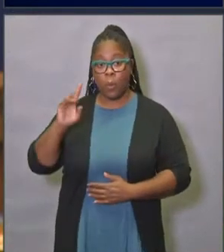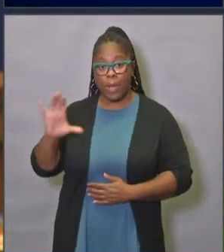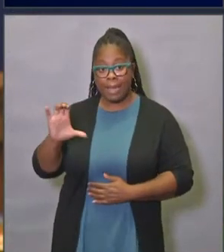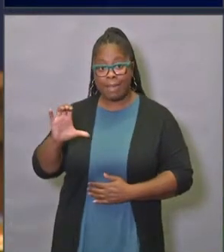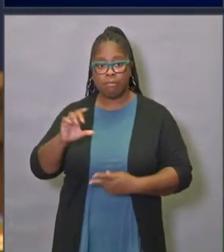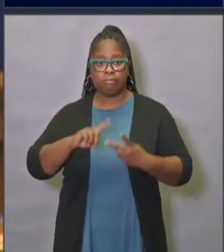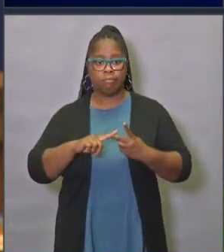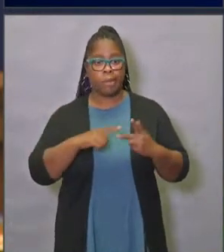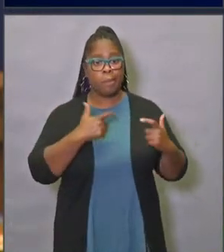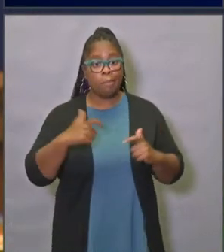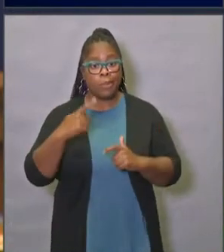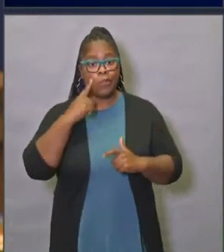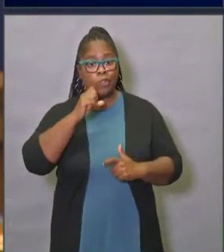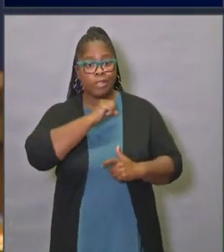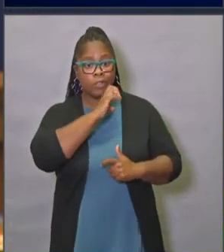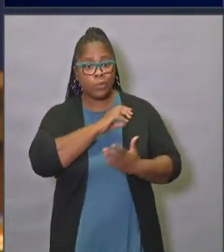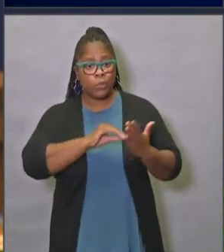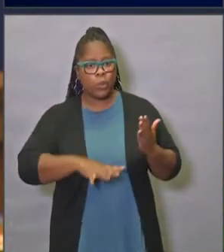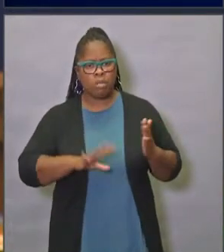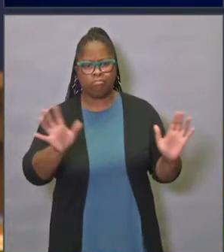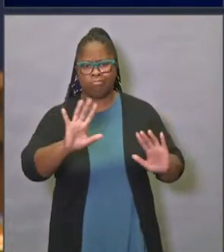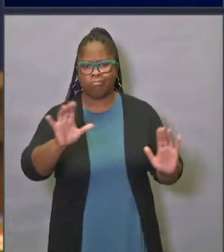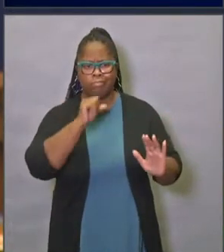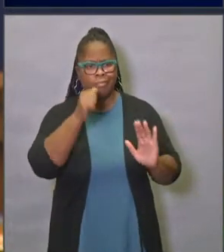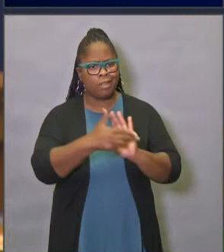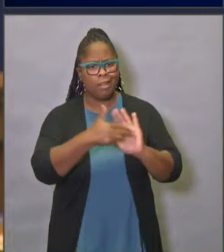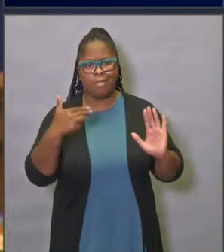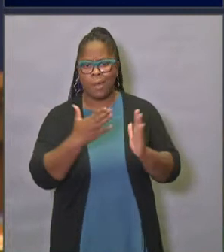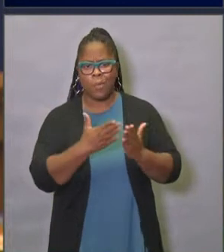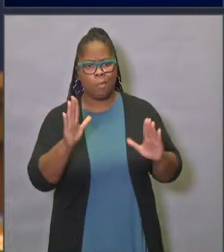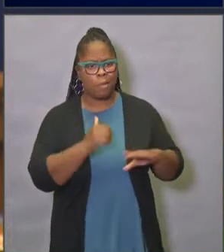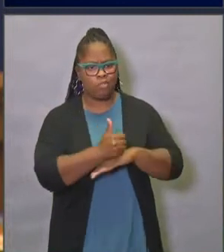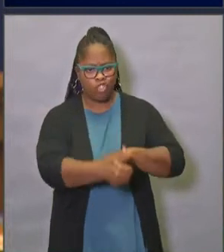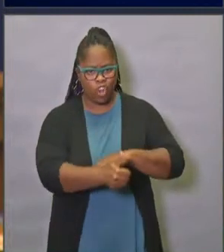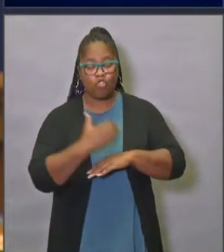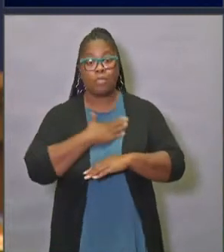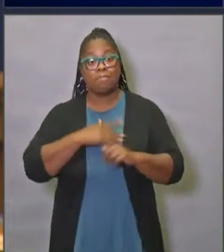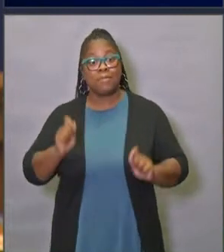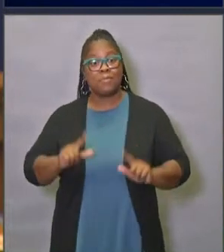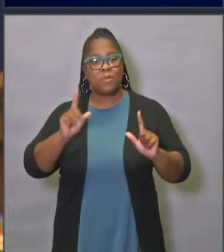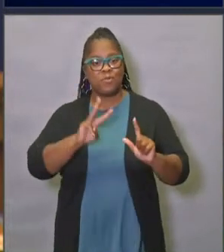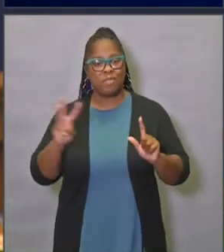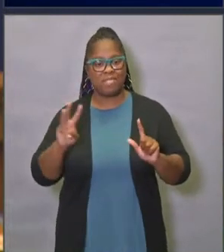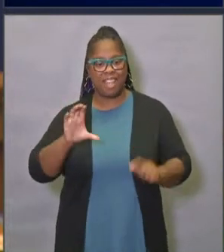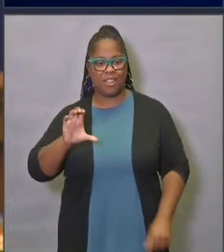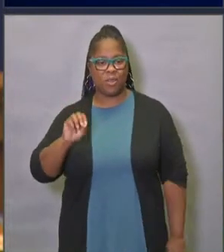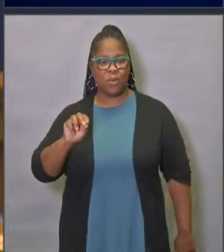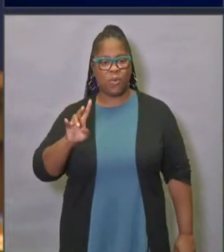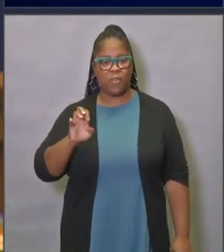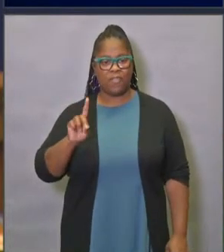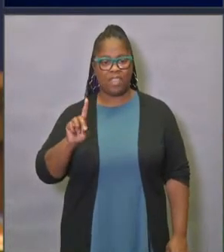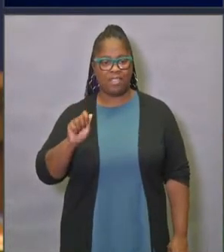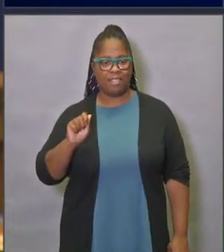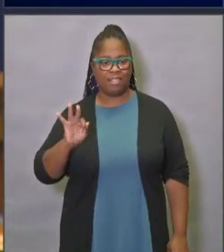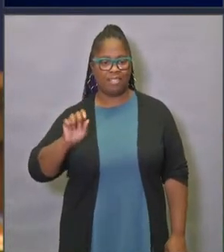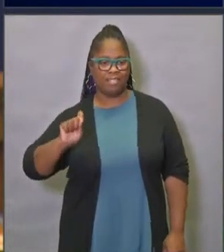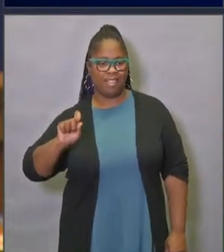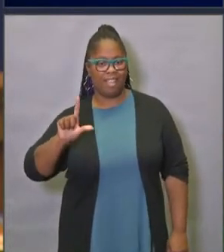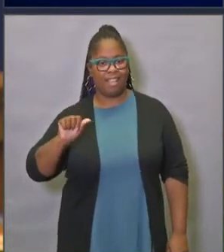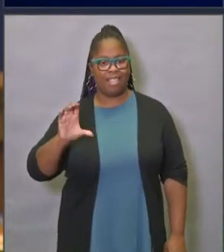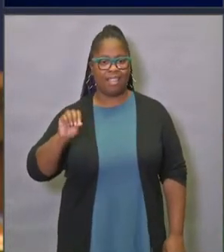Students are not considered a public charge. Please visit the county's food resources website at